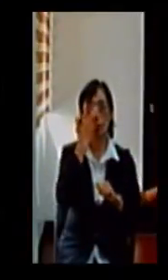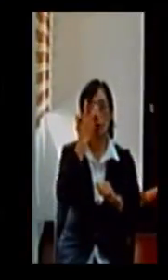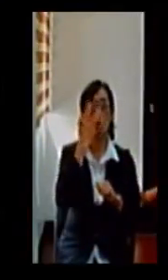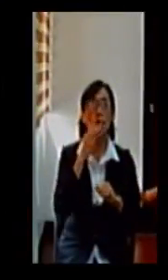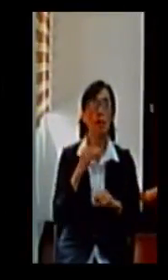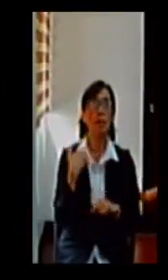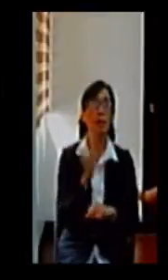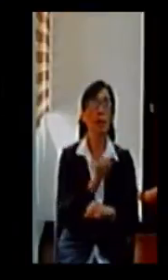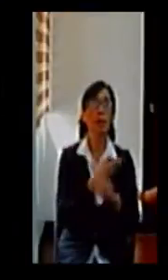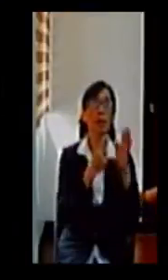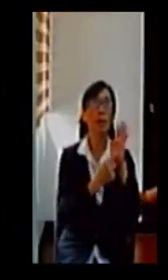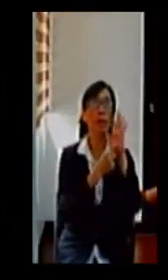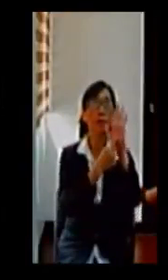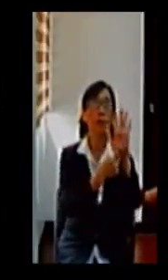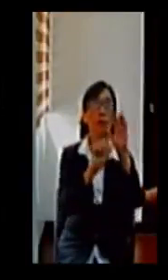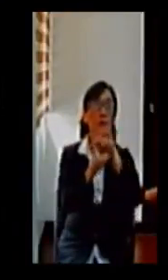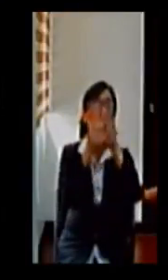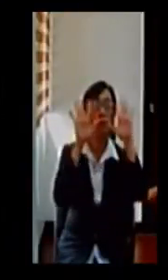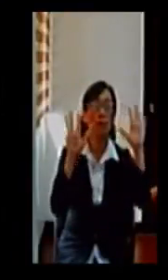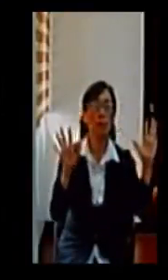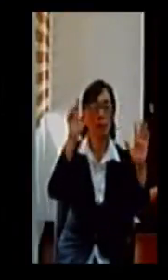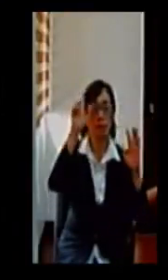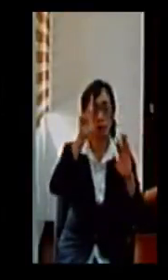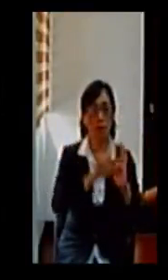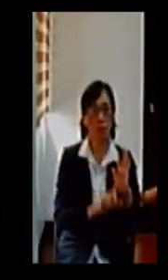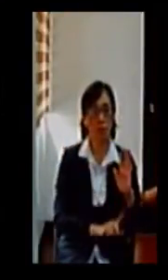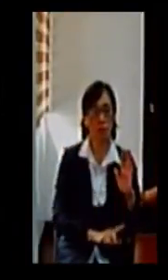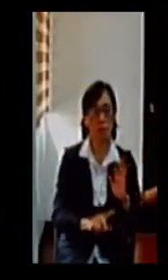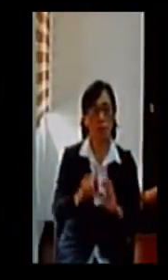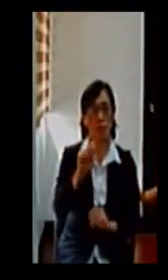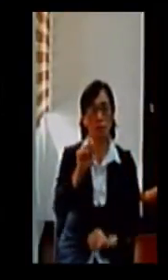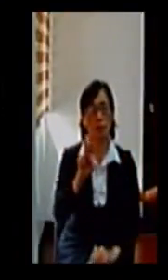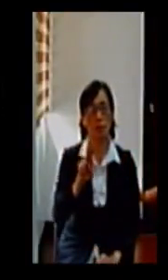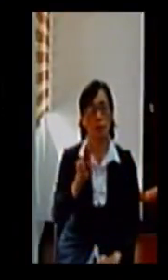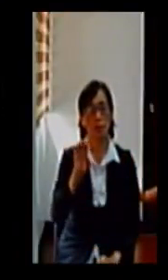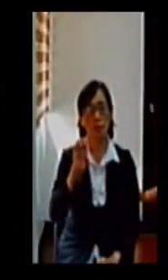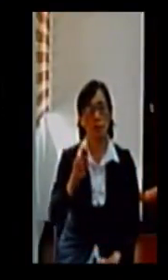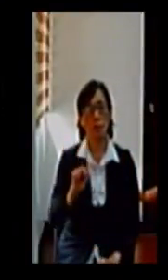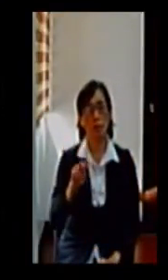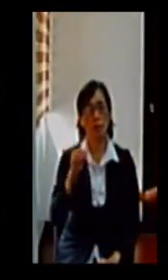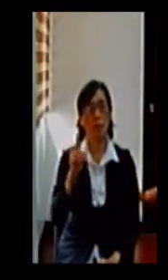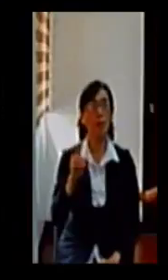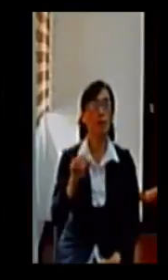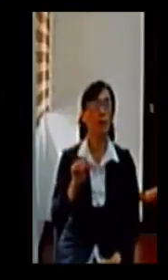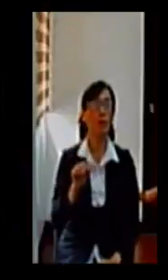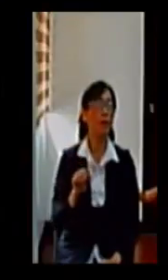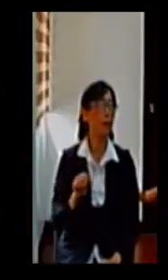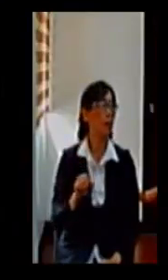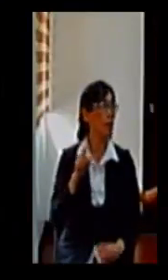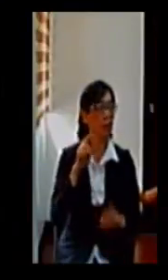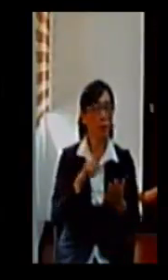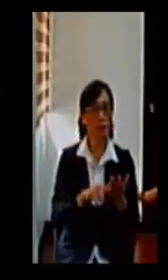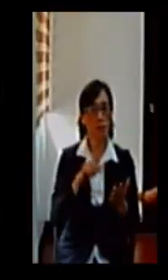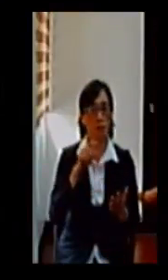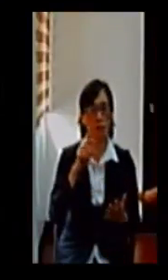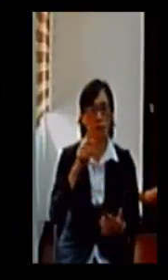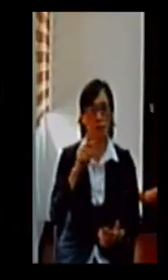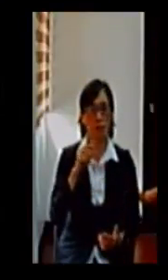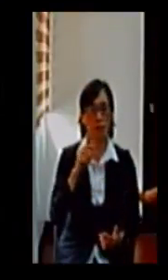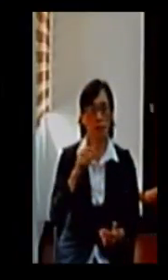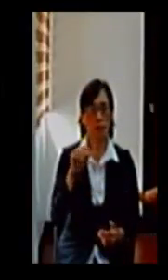You showed very clearly that the downward trend, while it continued, was in a sense abated. At one point it was sort of